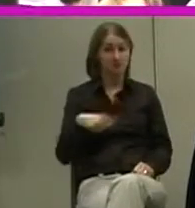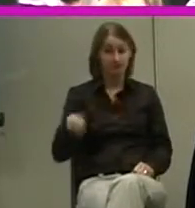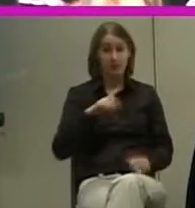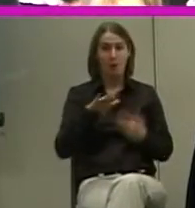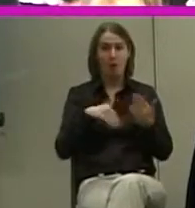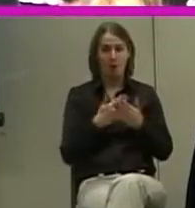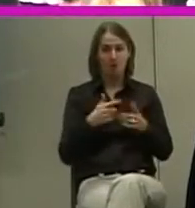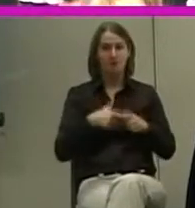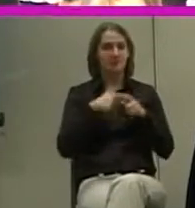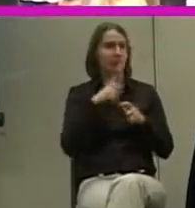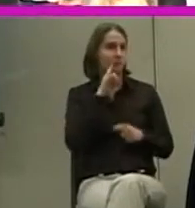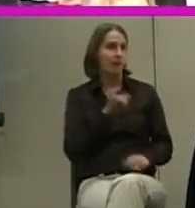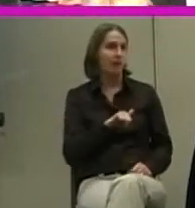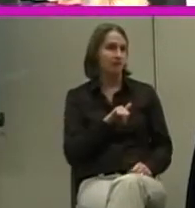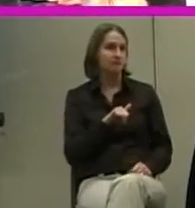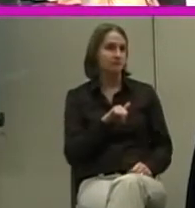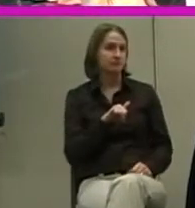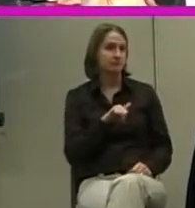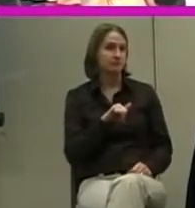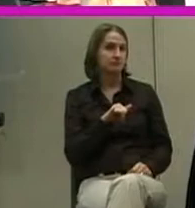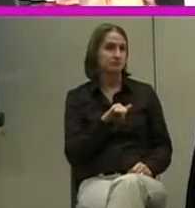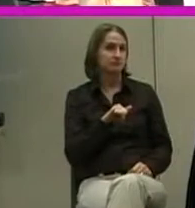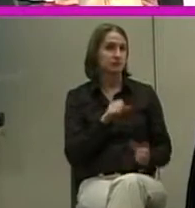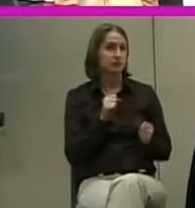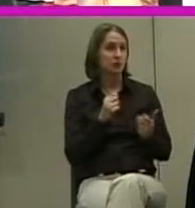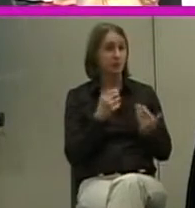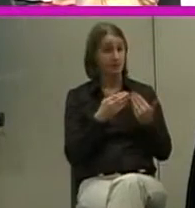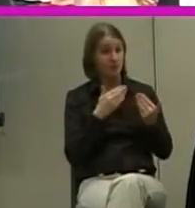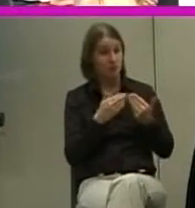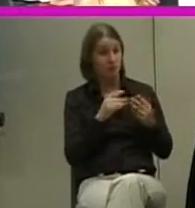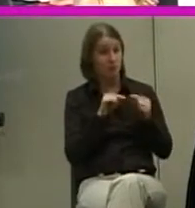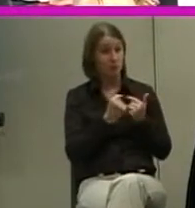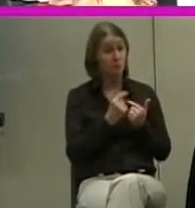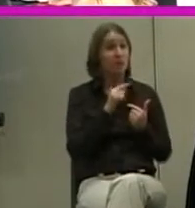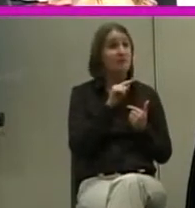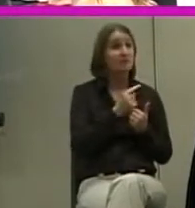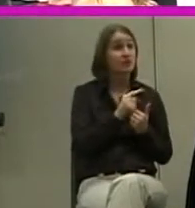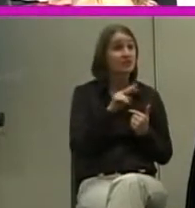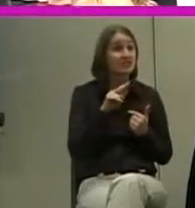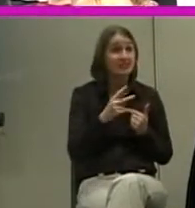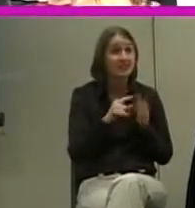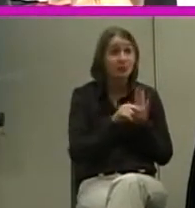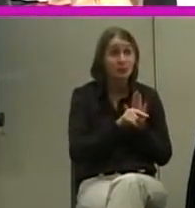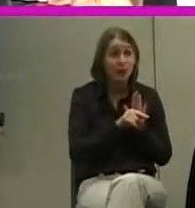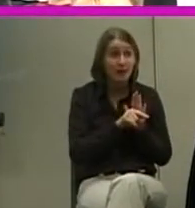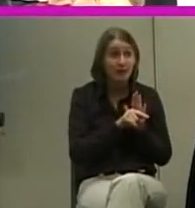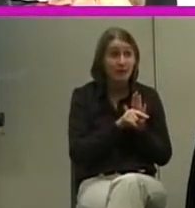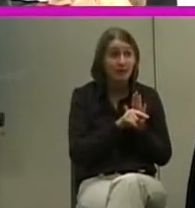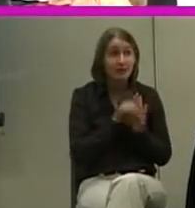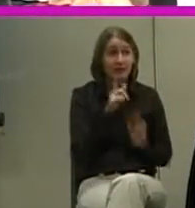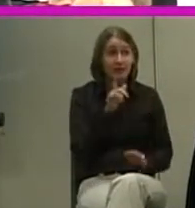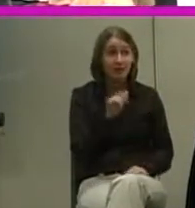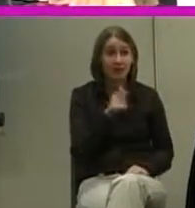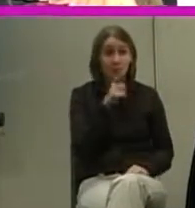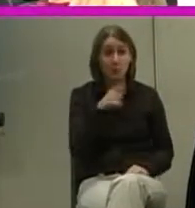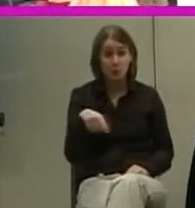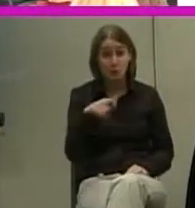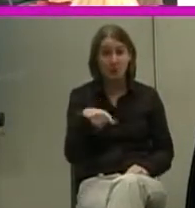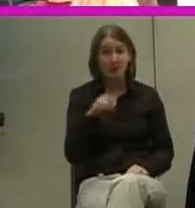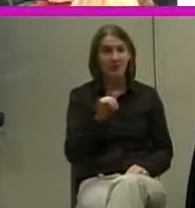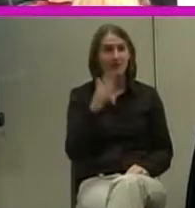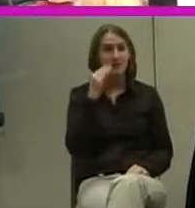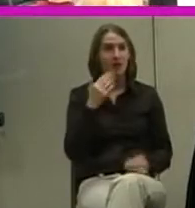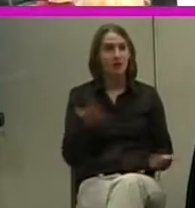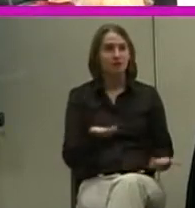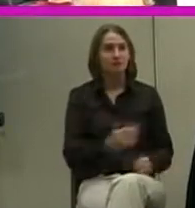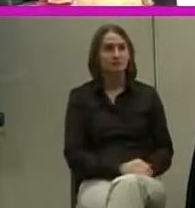for exactly that. So even though it's a group of first and second graders, that's who they are, that's why they're here.